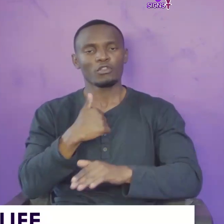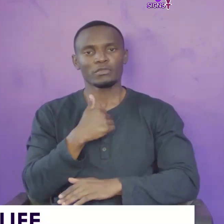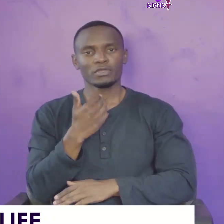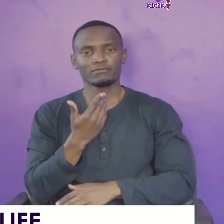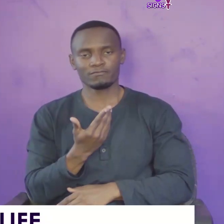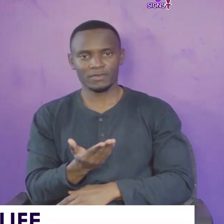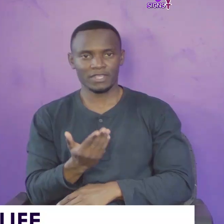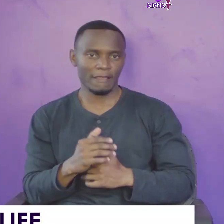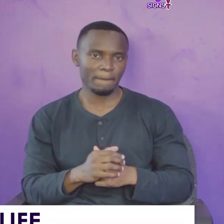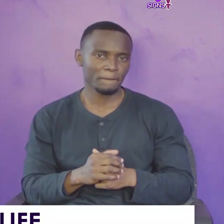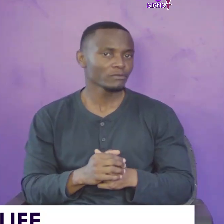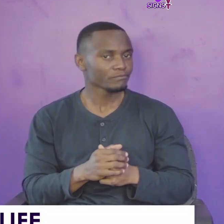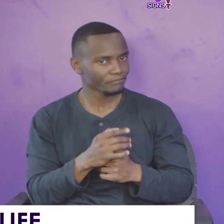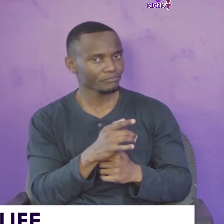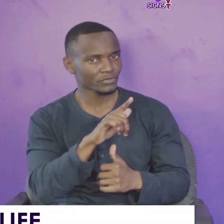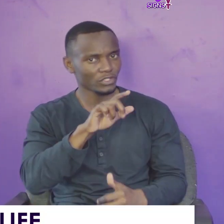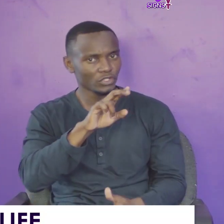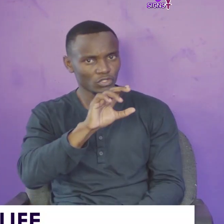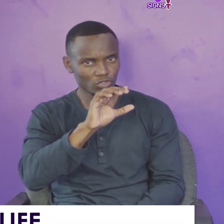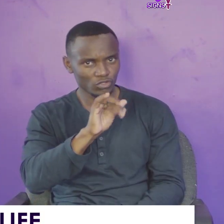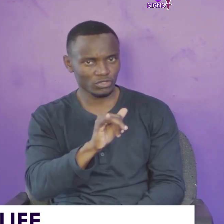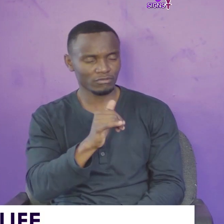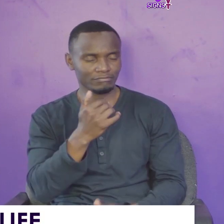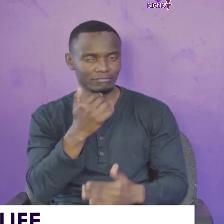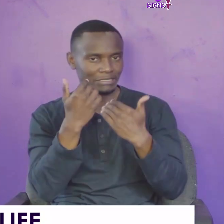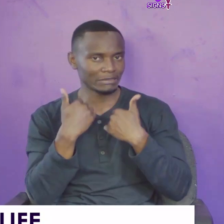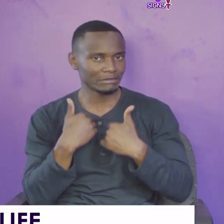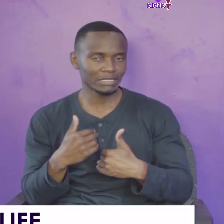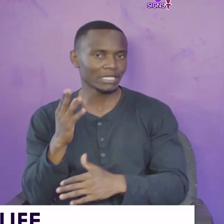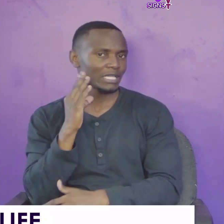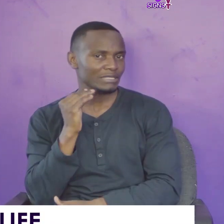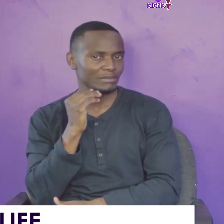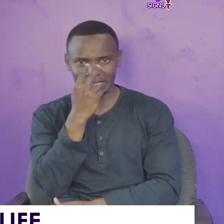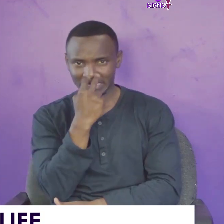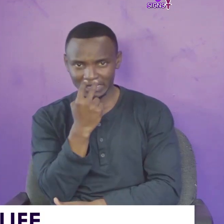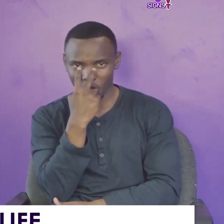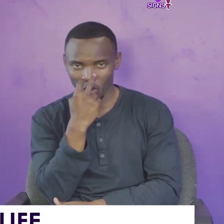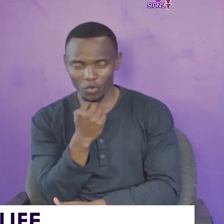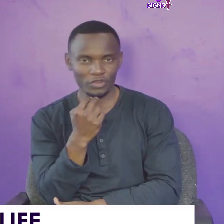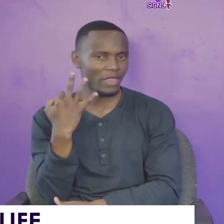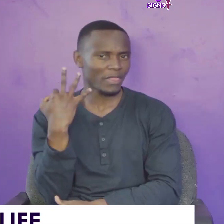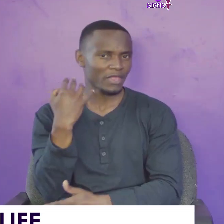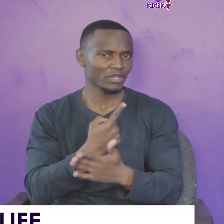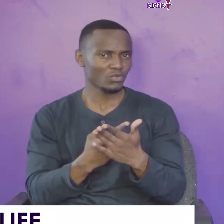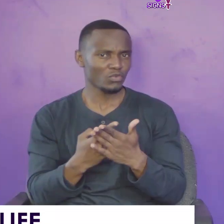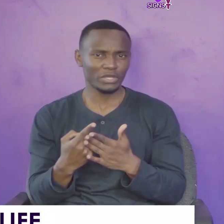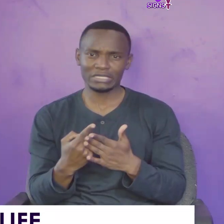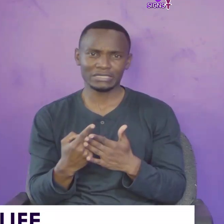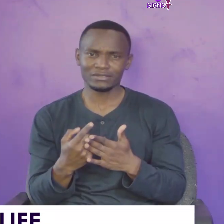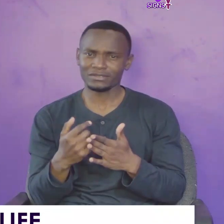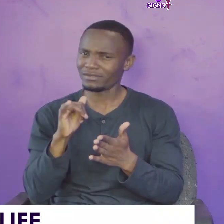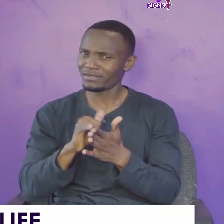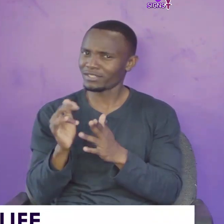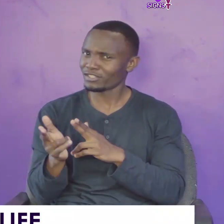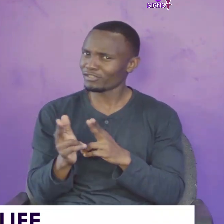been having some cold for the last 3 weeks. Is that normal? Is